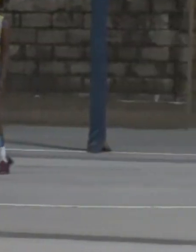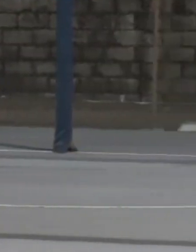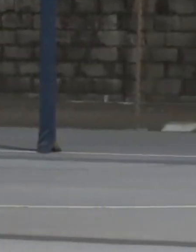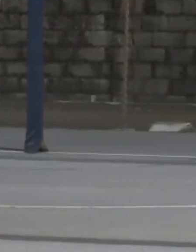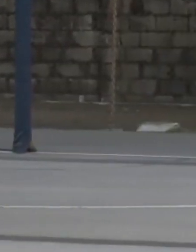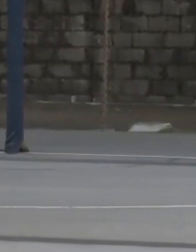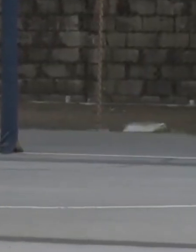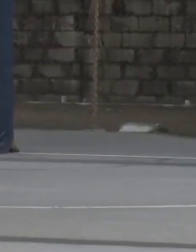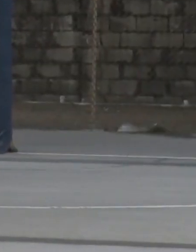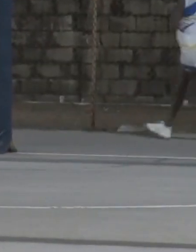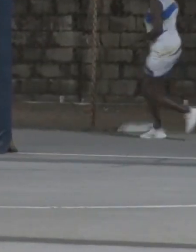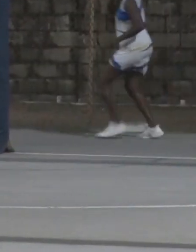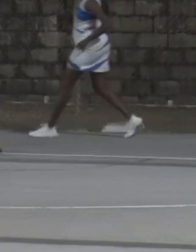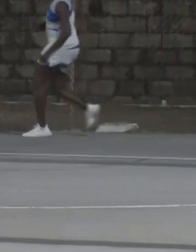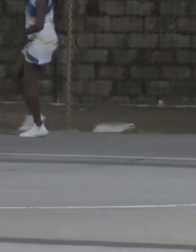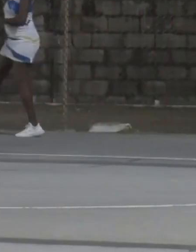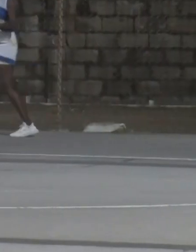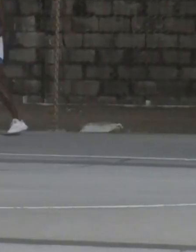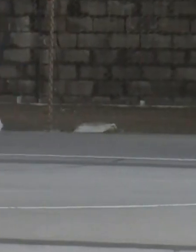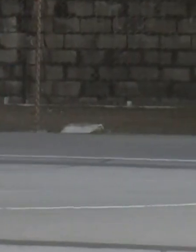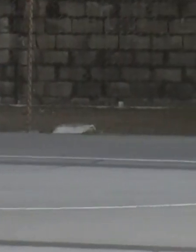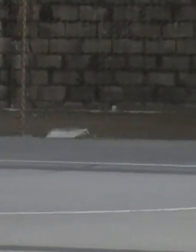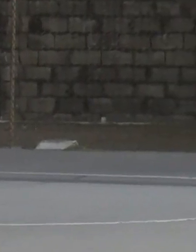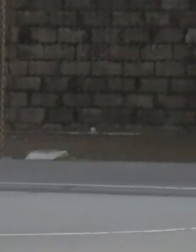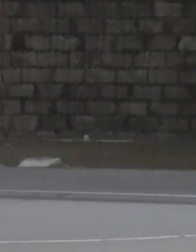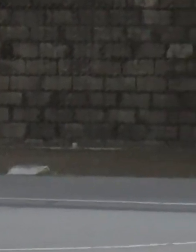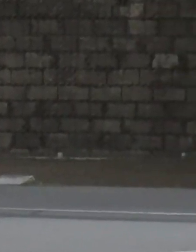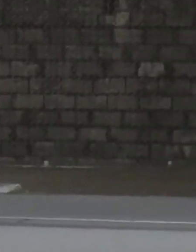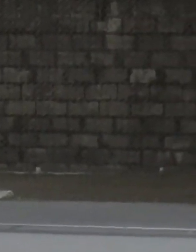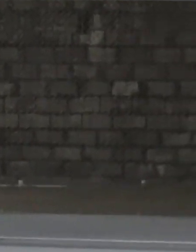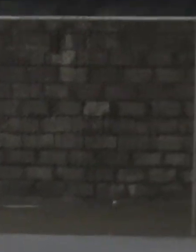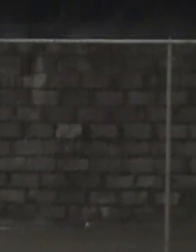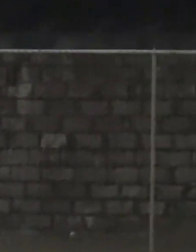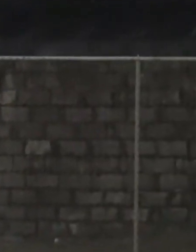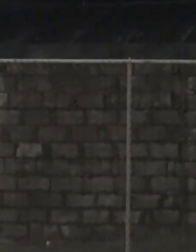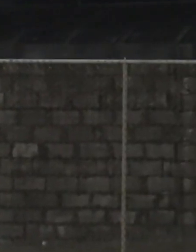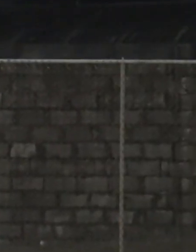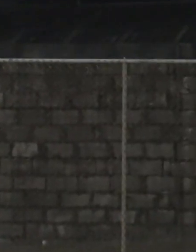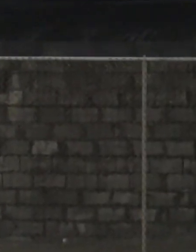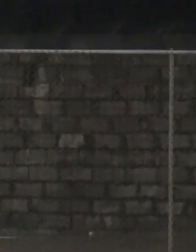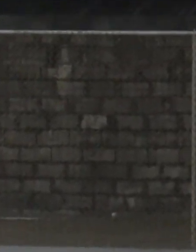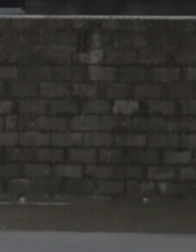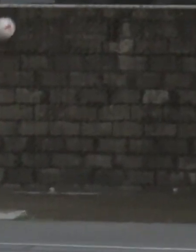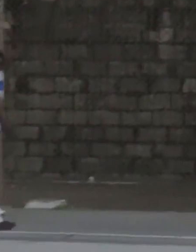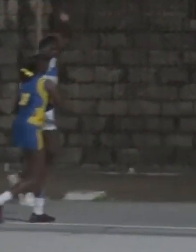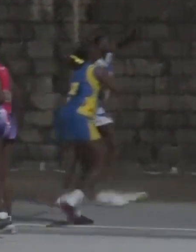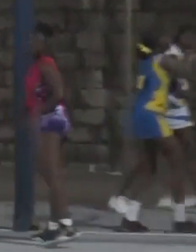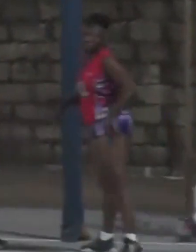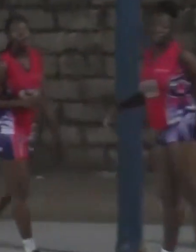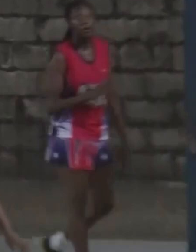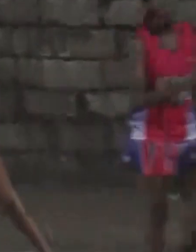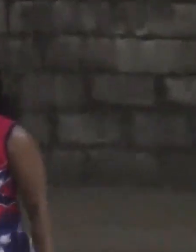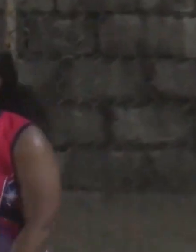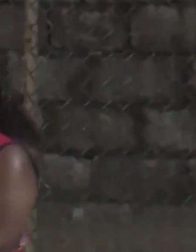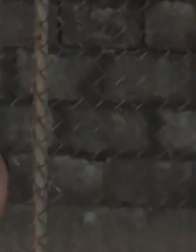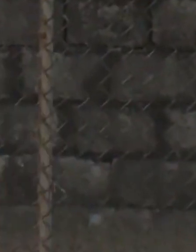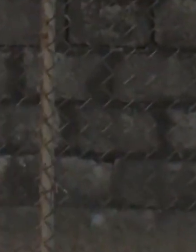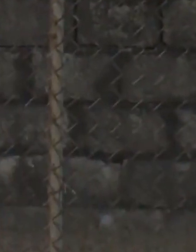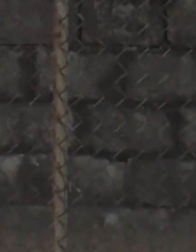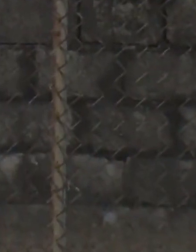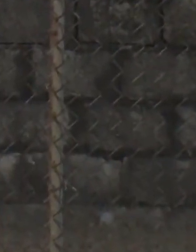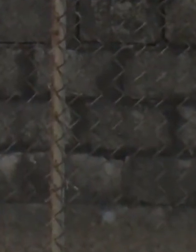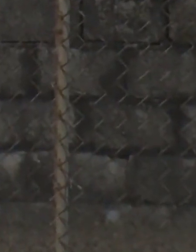ended the first half on top, with Nikita adding more pain to the misery of St. Barnabas. The long-range effort is